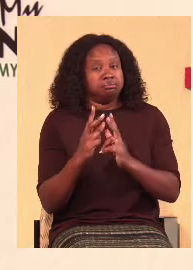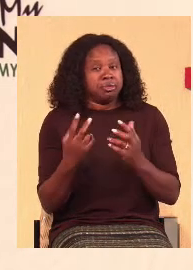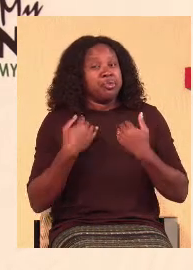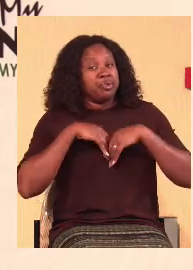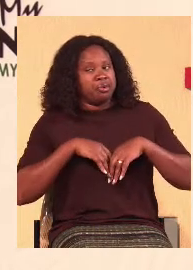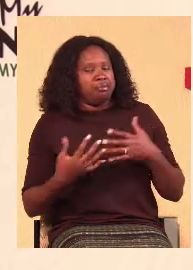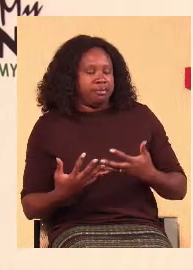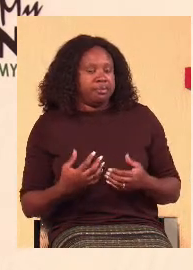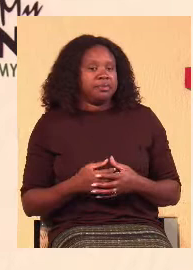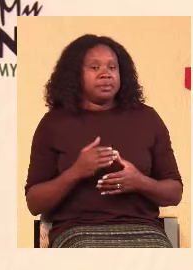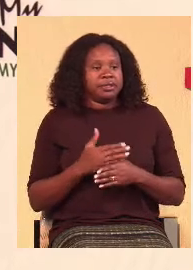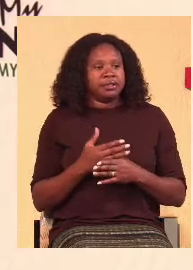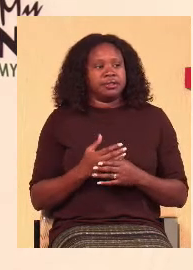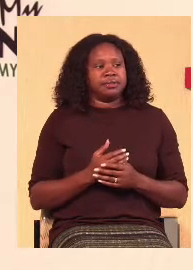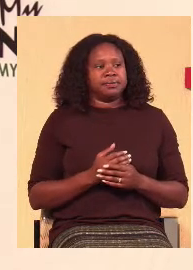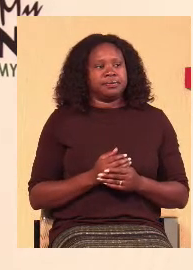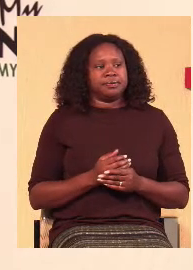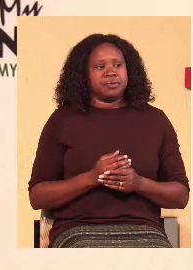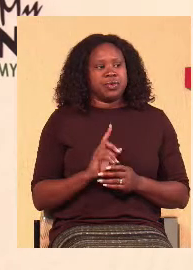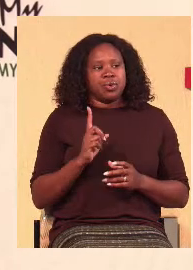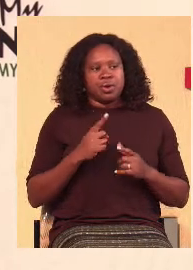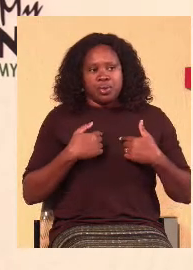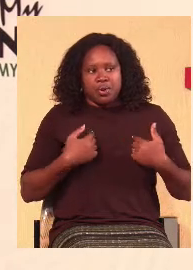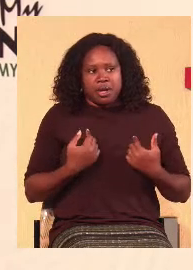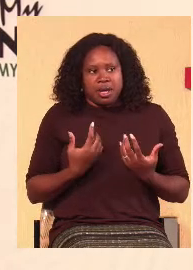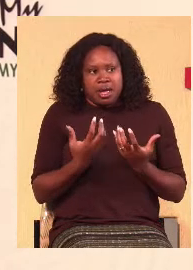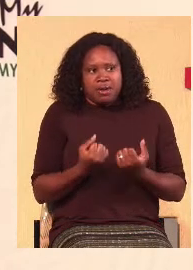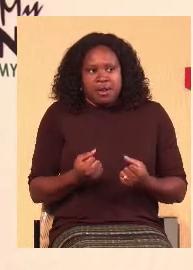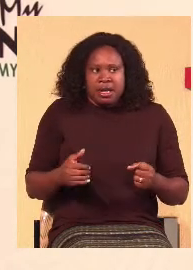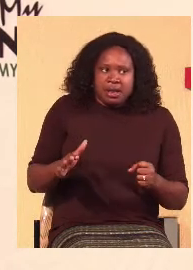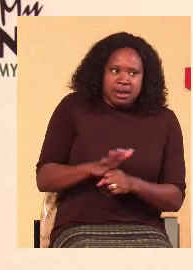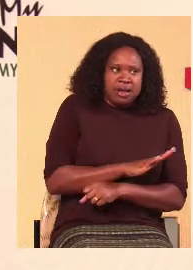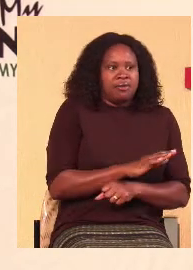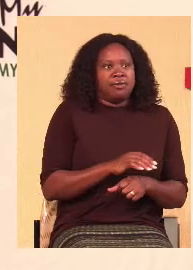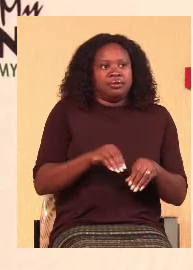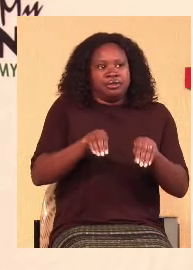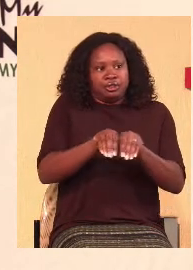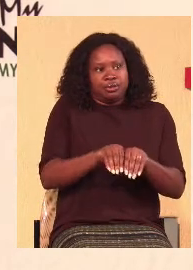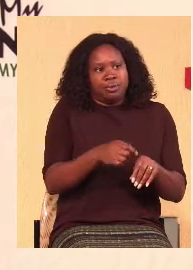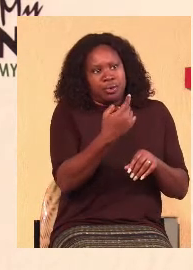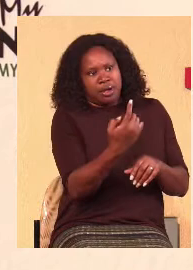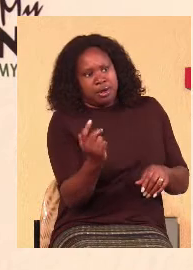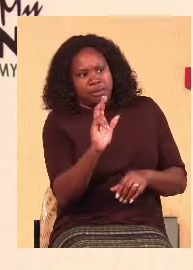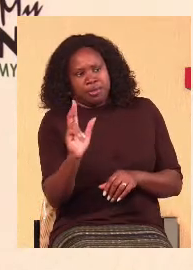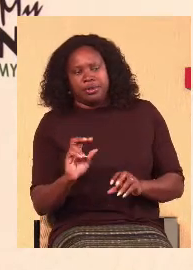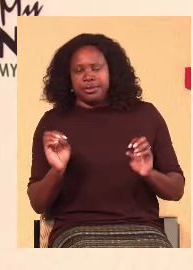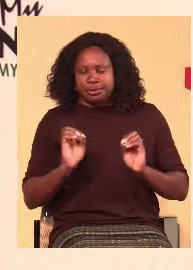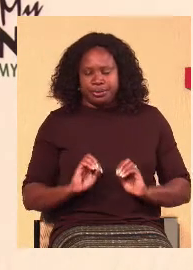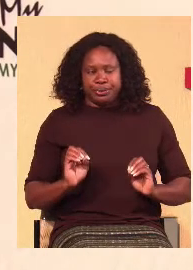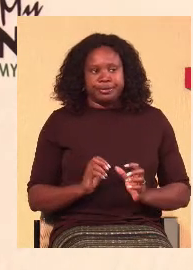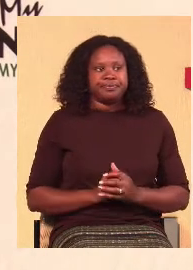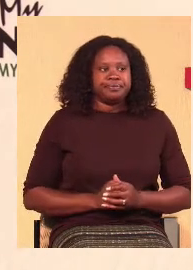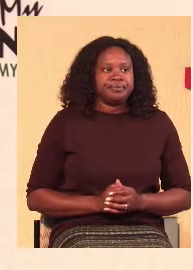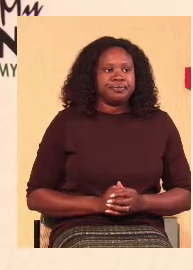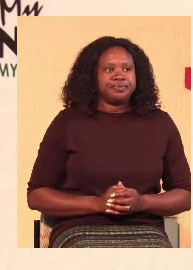not enough to apply to everybody. Yes, we